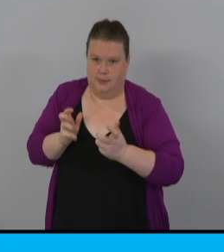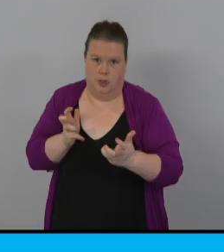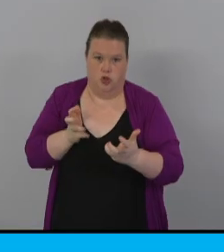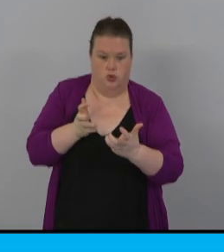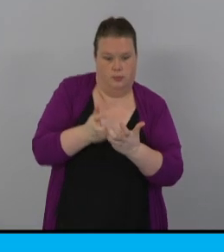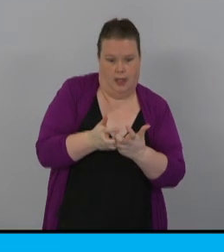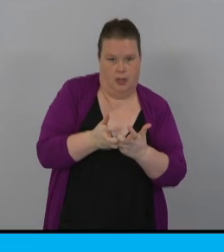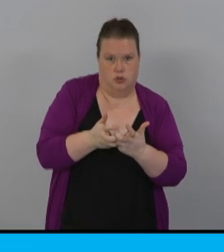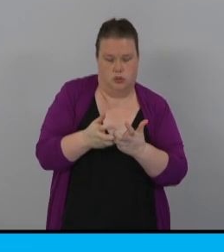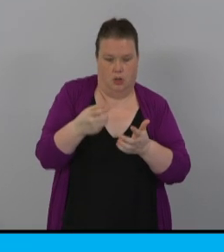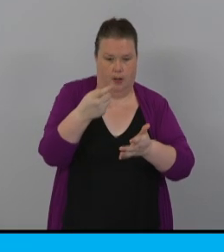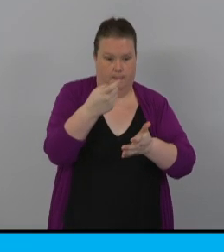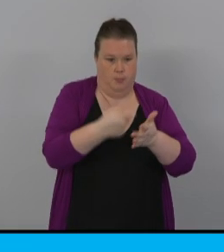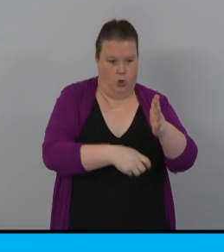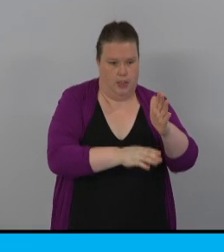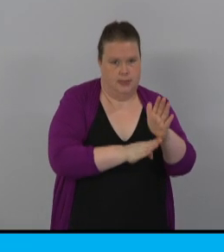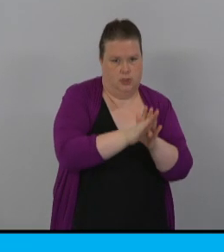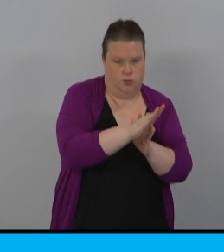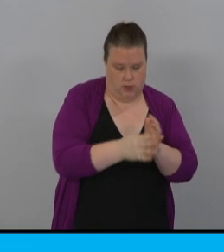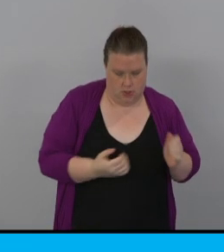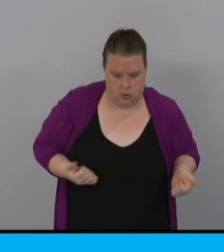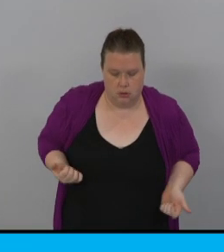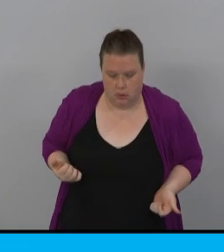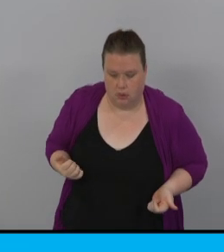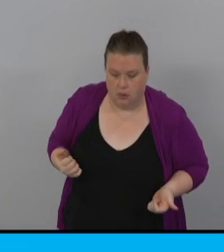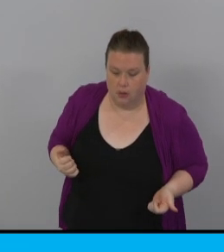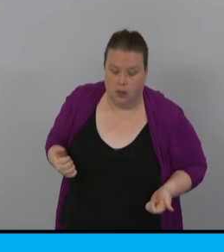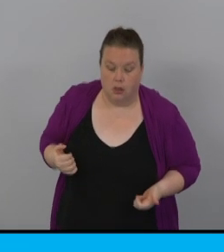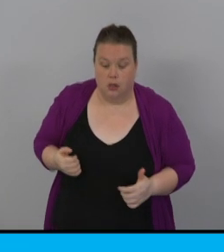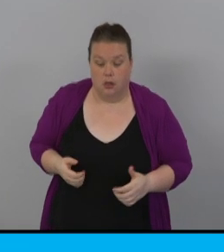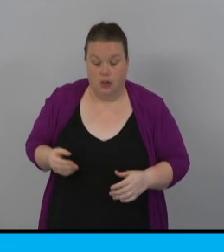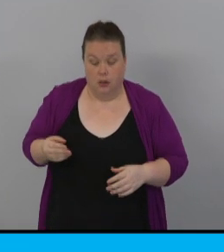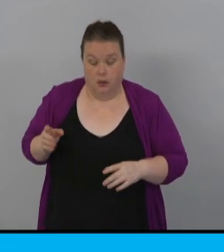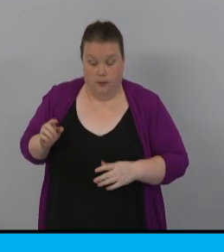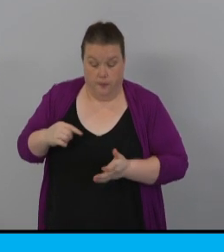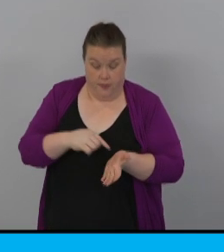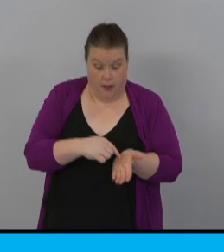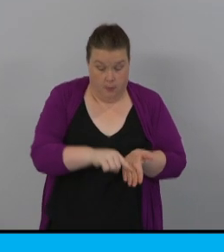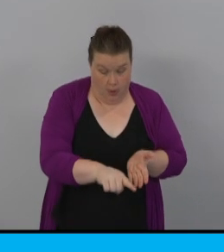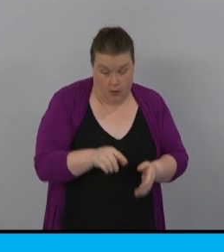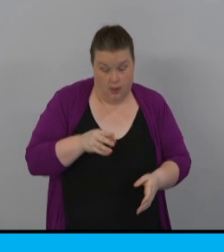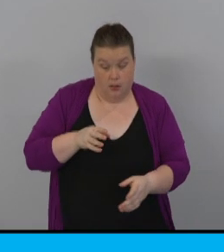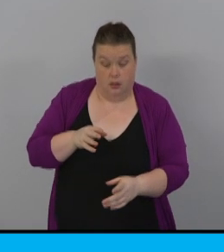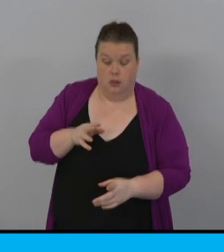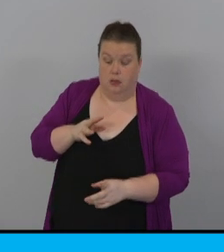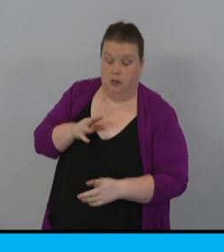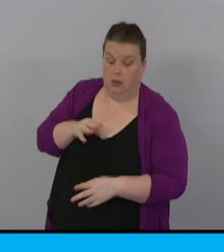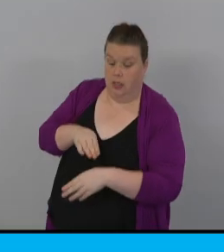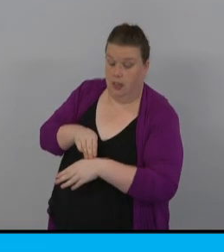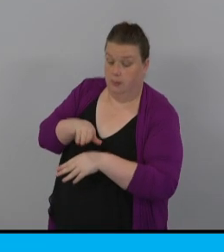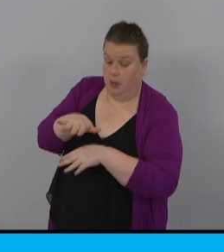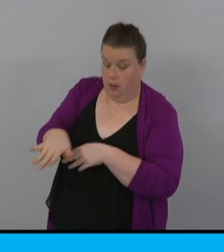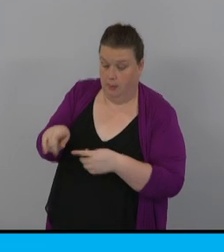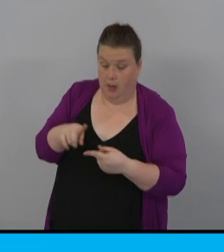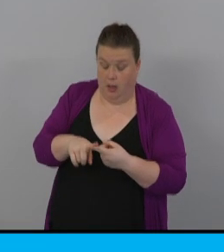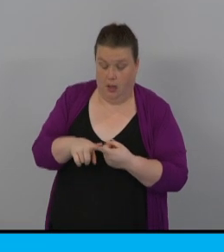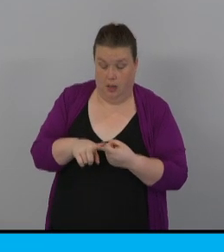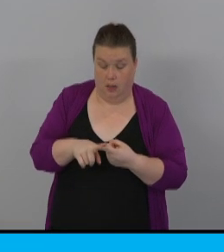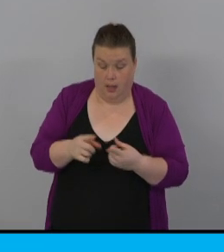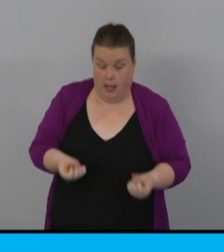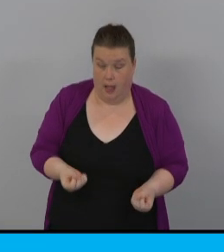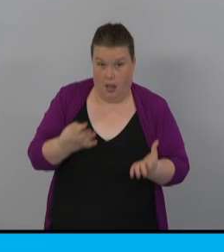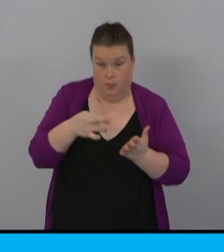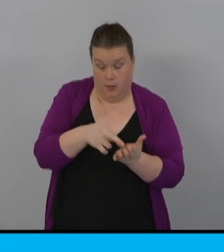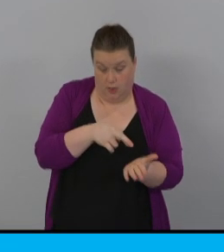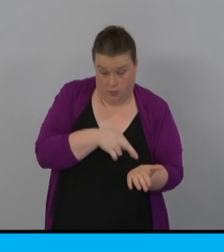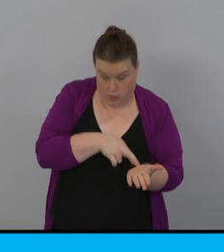are impacted by your enrollments in some cases. For instance, some of